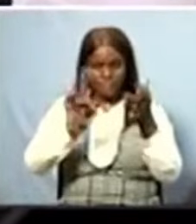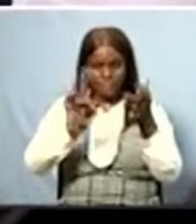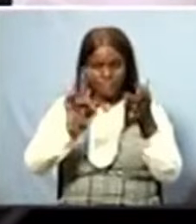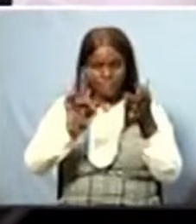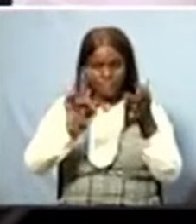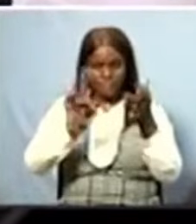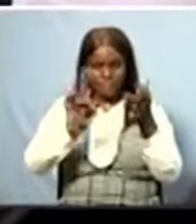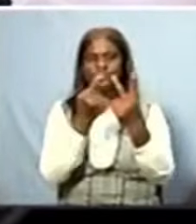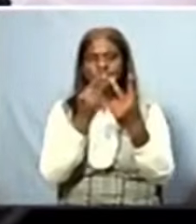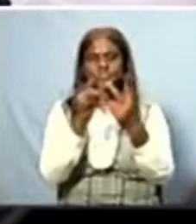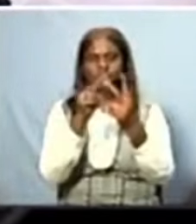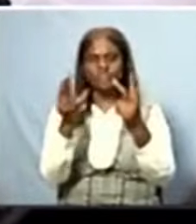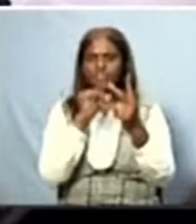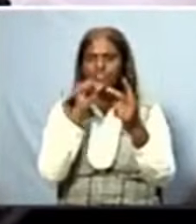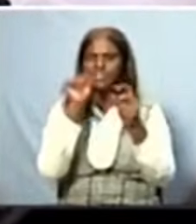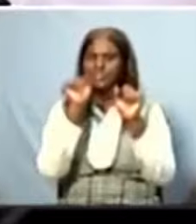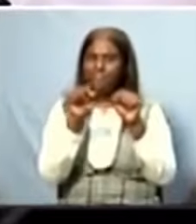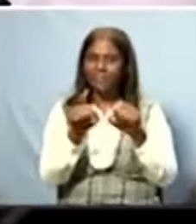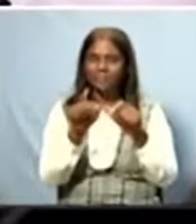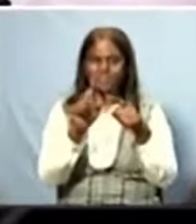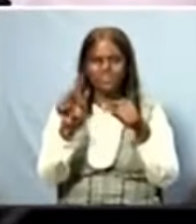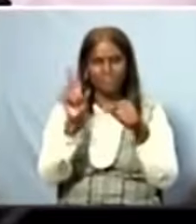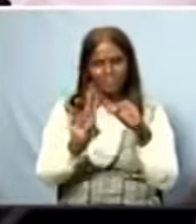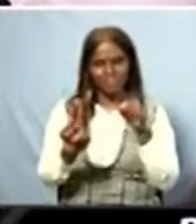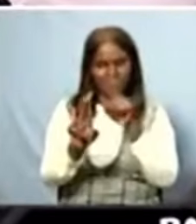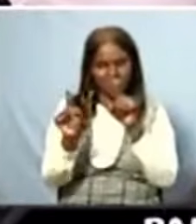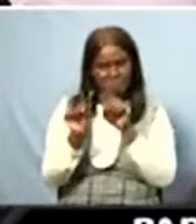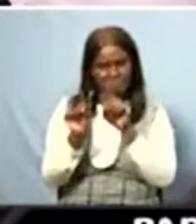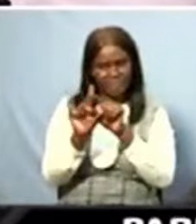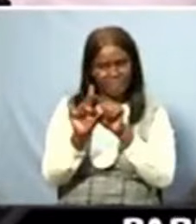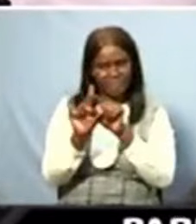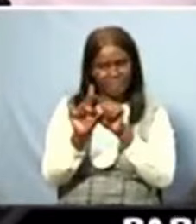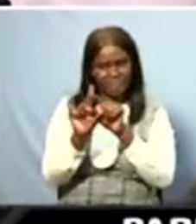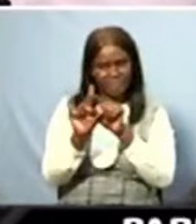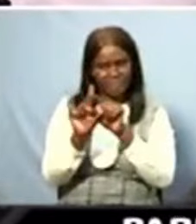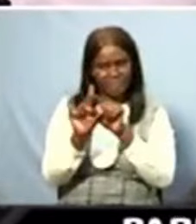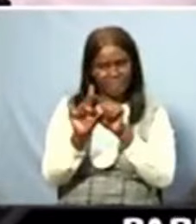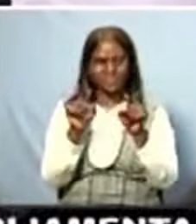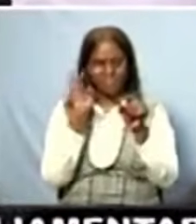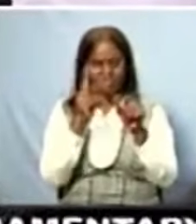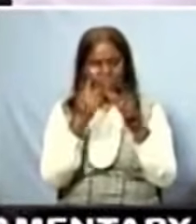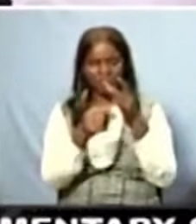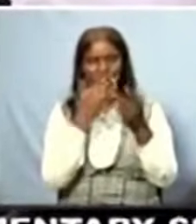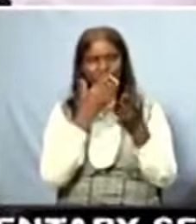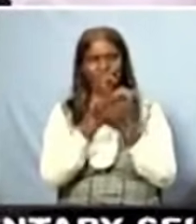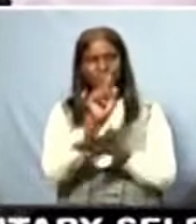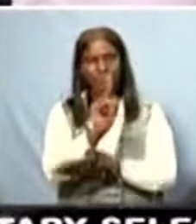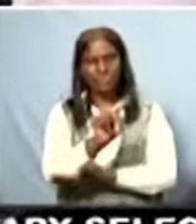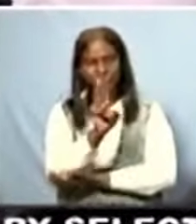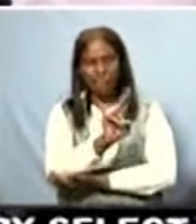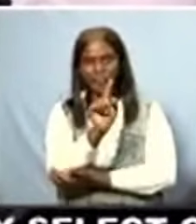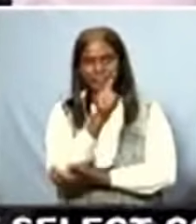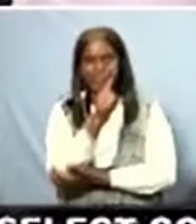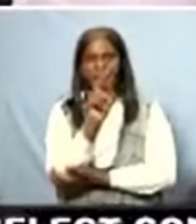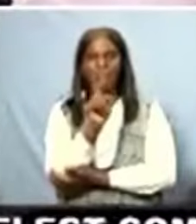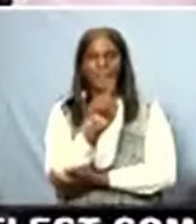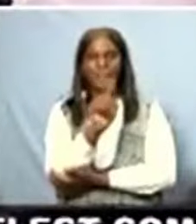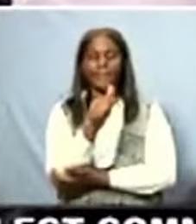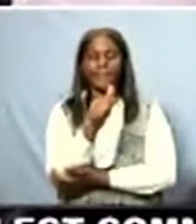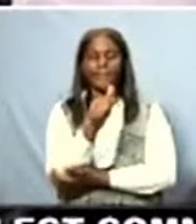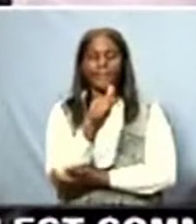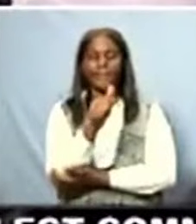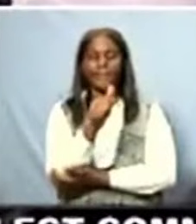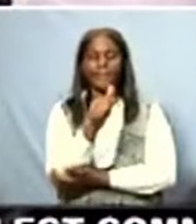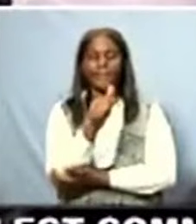candidates, so it wouldn't be practical to use the second ballot. It would be practical to use the first ballot where you have a lot